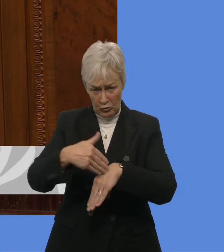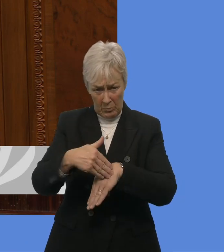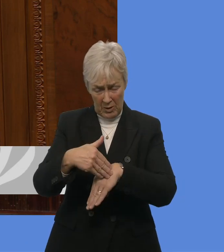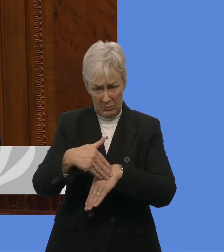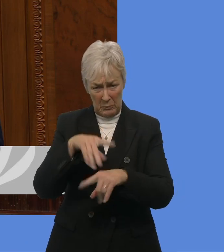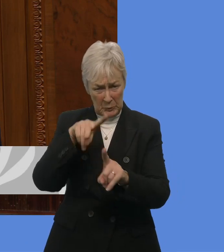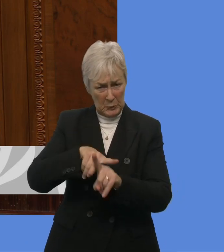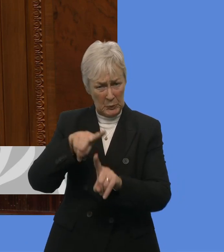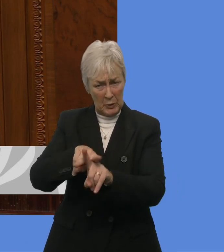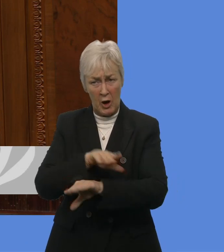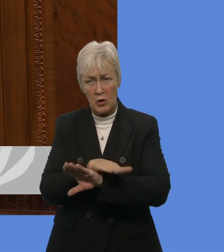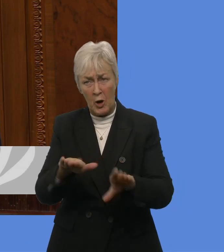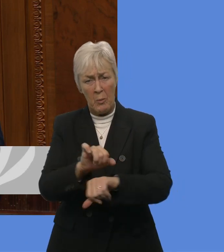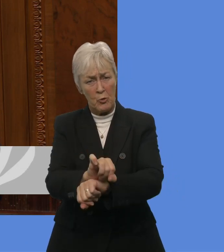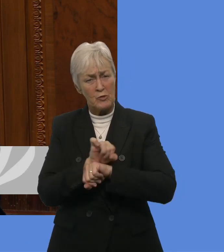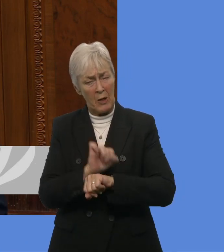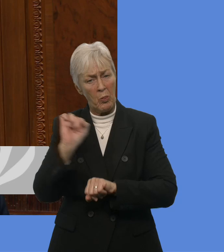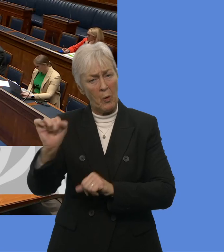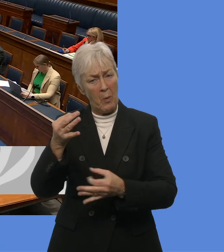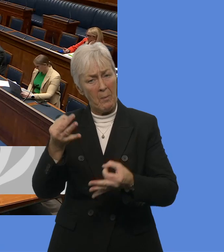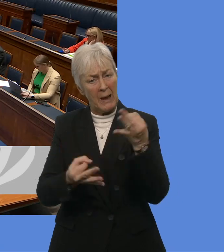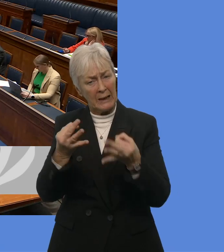not protected political opinions?